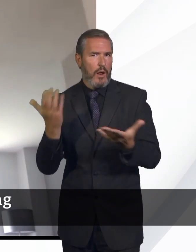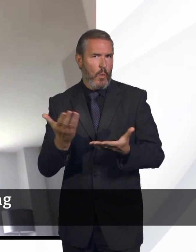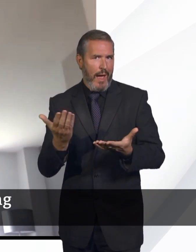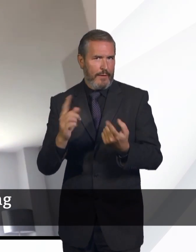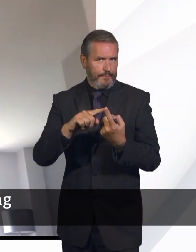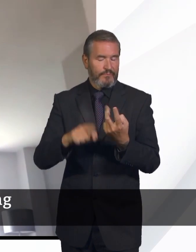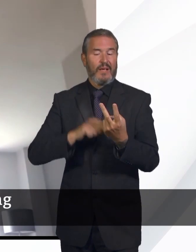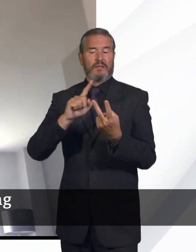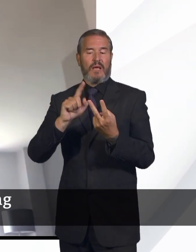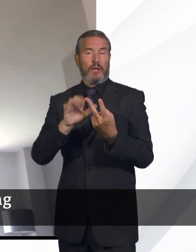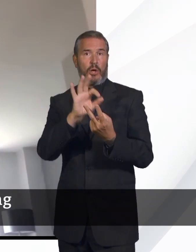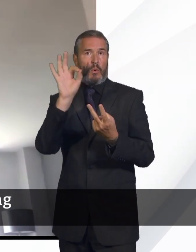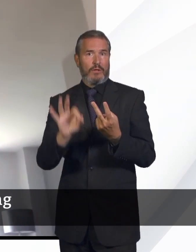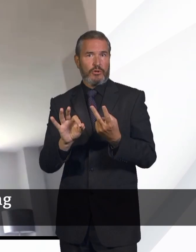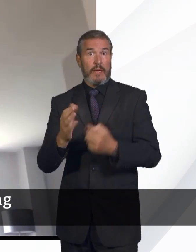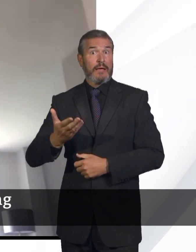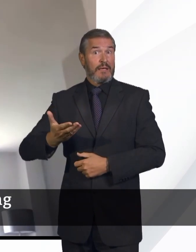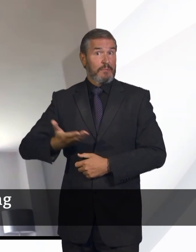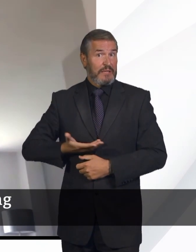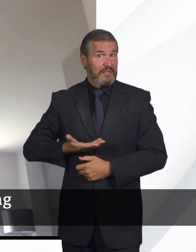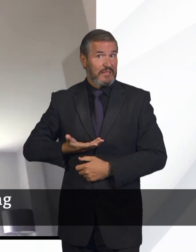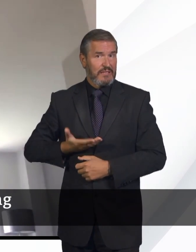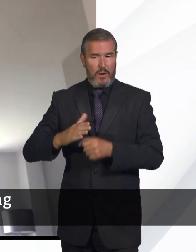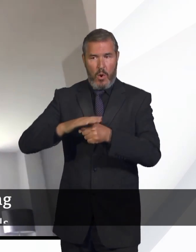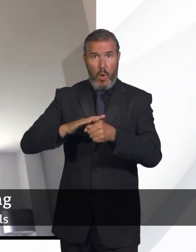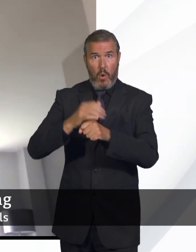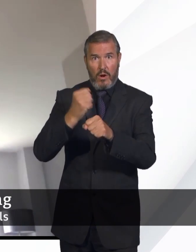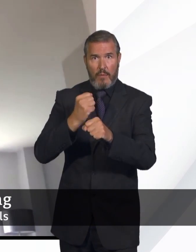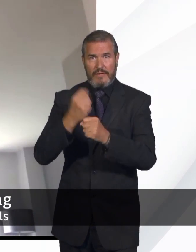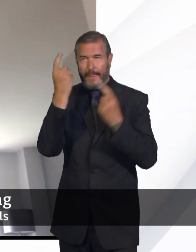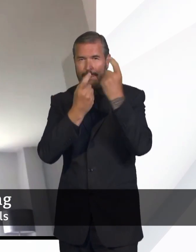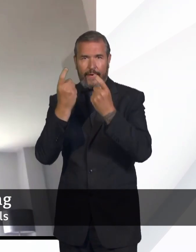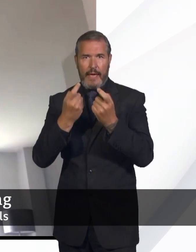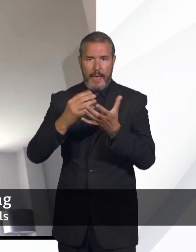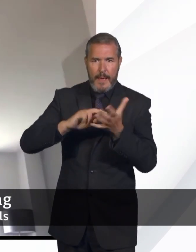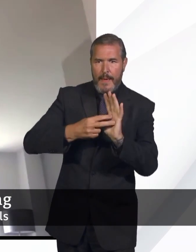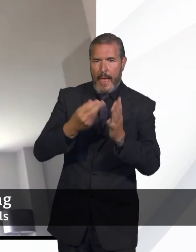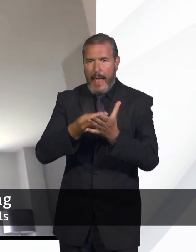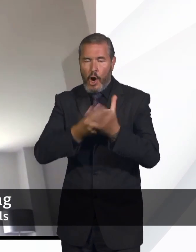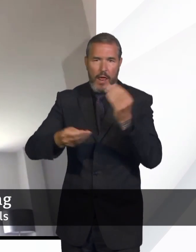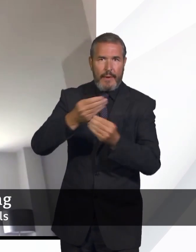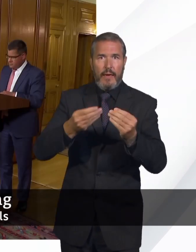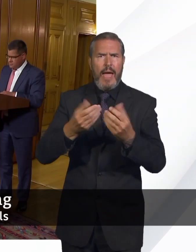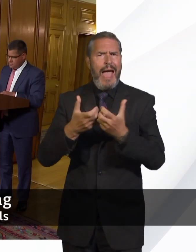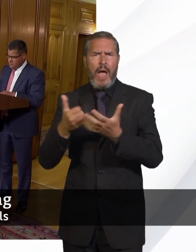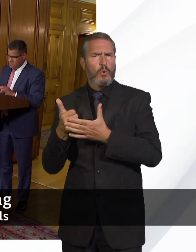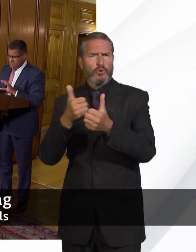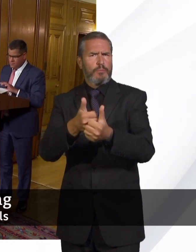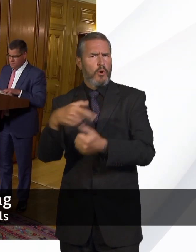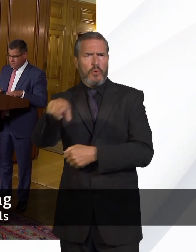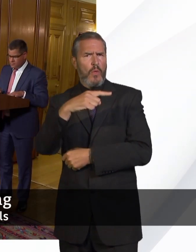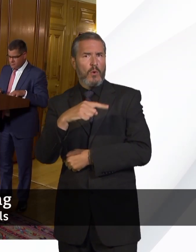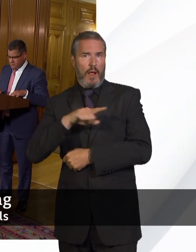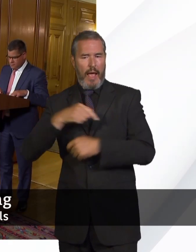And secondly, as businesses and local governments look towards economic recovery, what sort of support packages could places